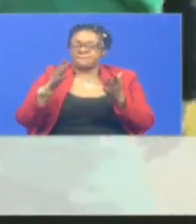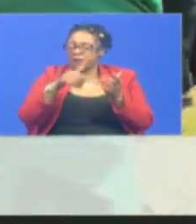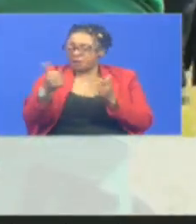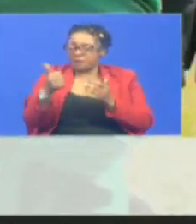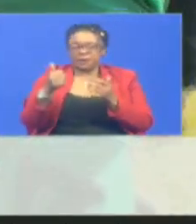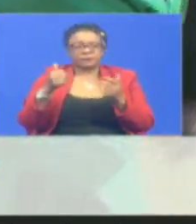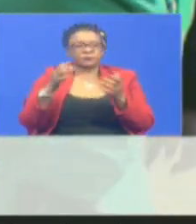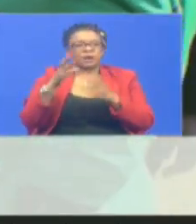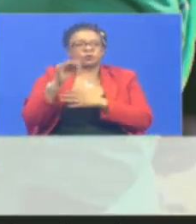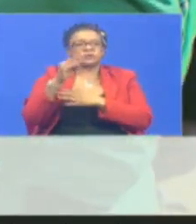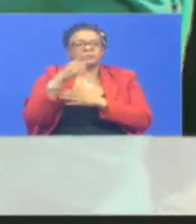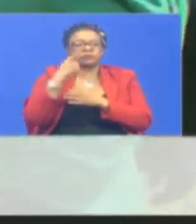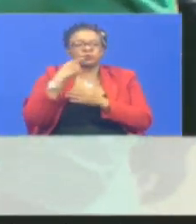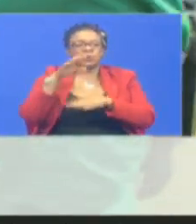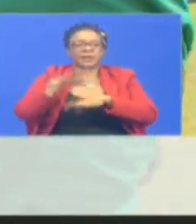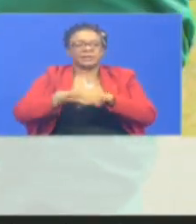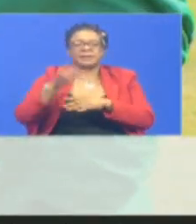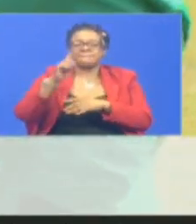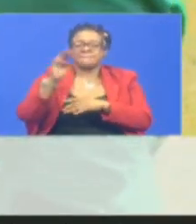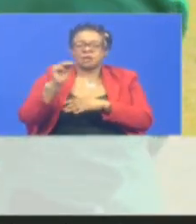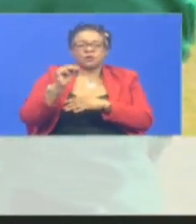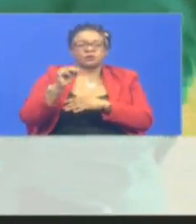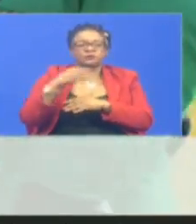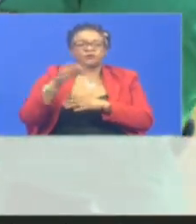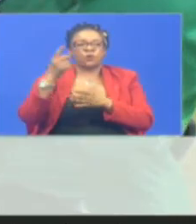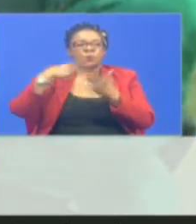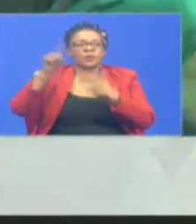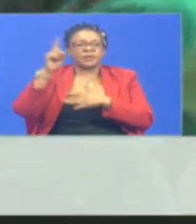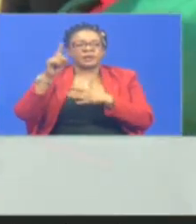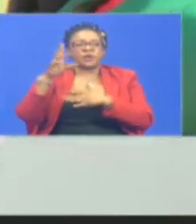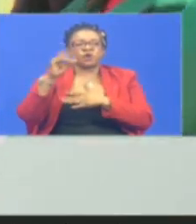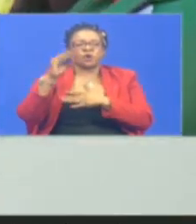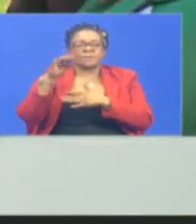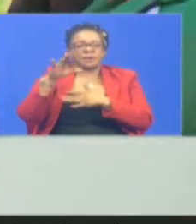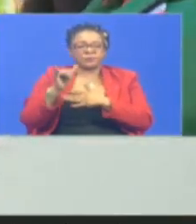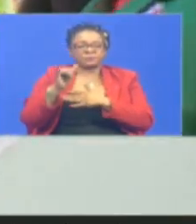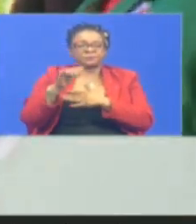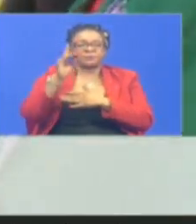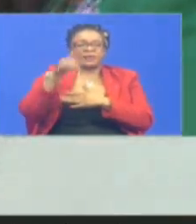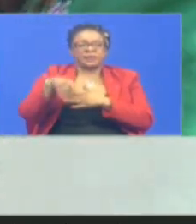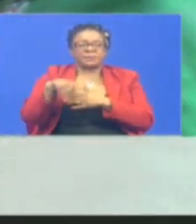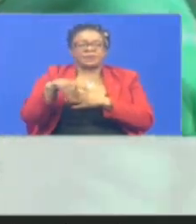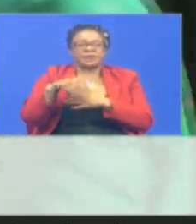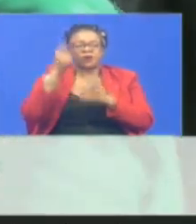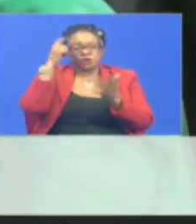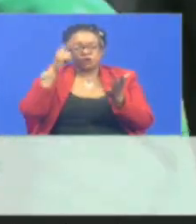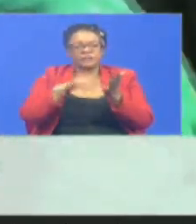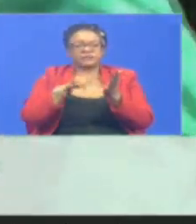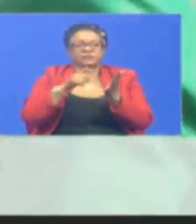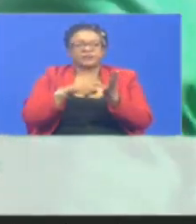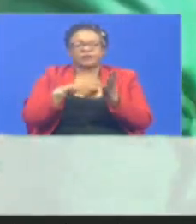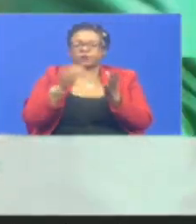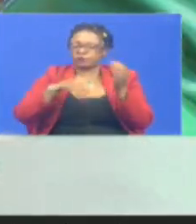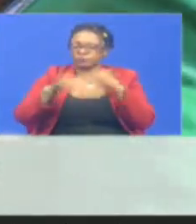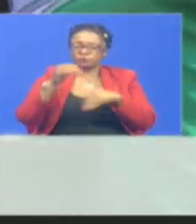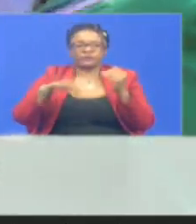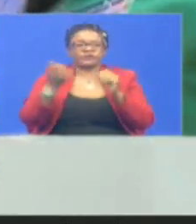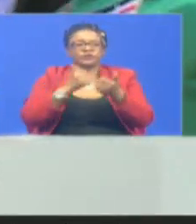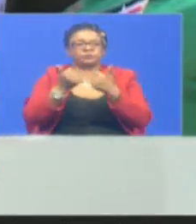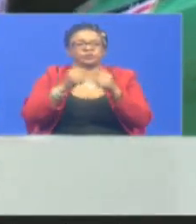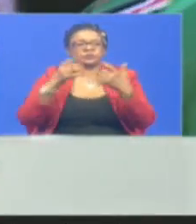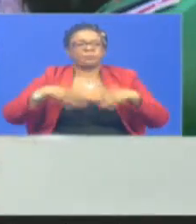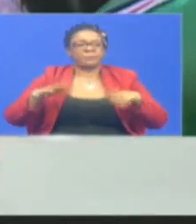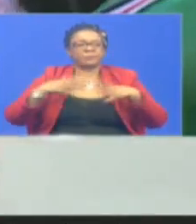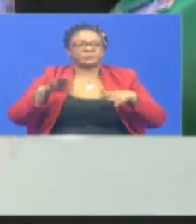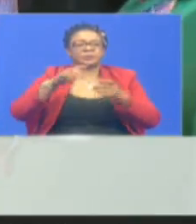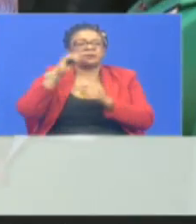who receive $1 million for winning a gold medal. DP Ruto acknowledged the contribution from sports people in placing Kenya